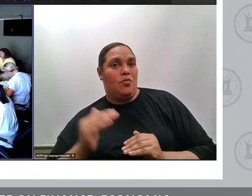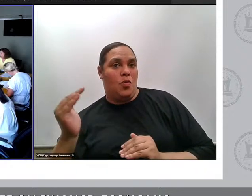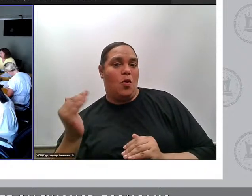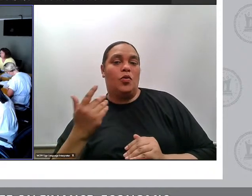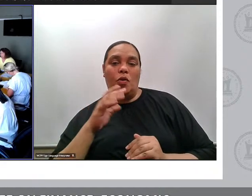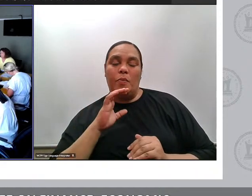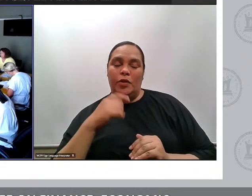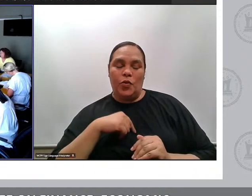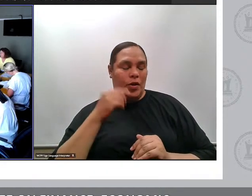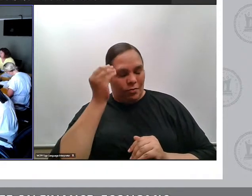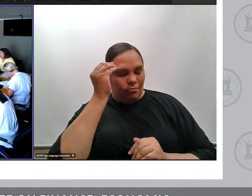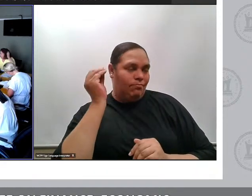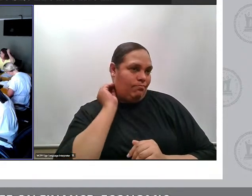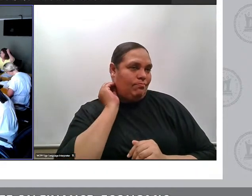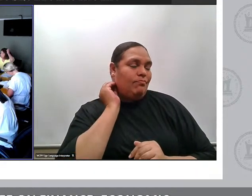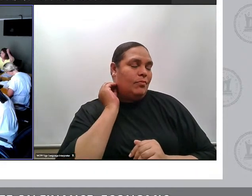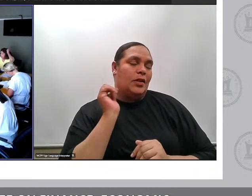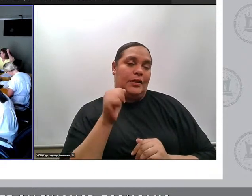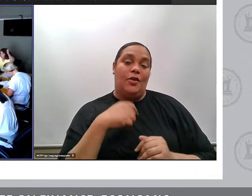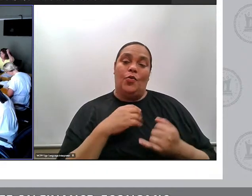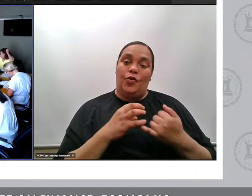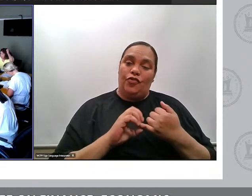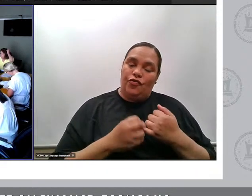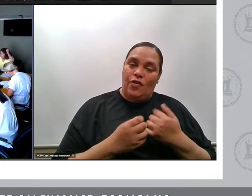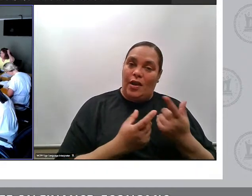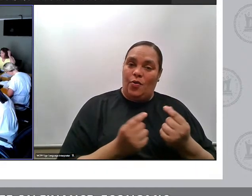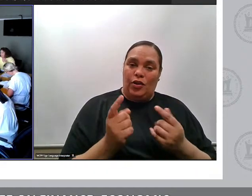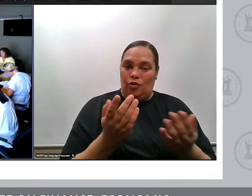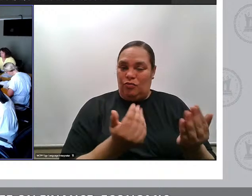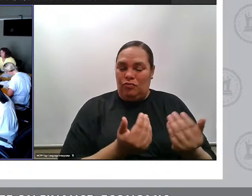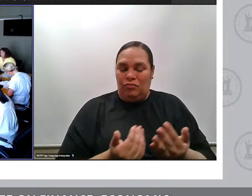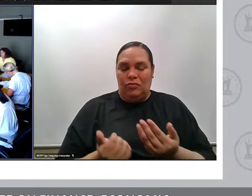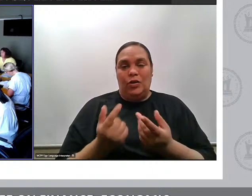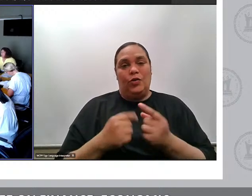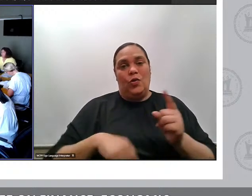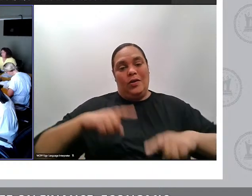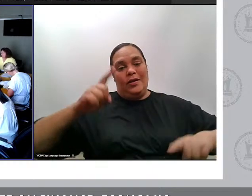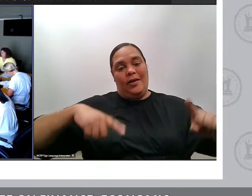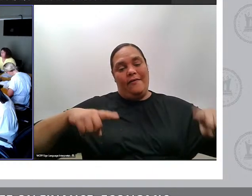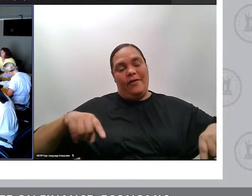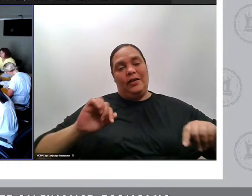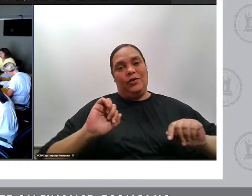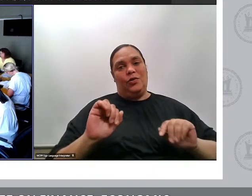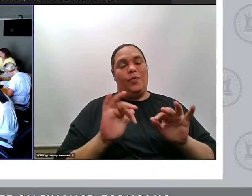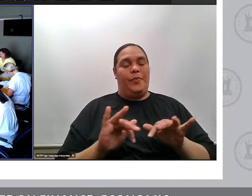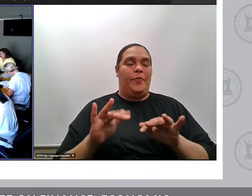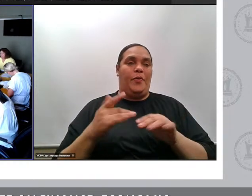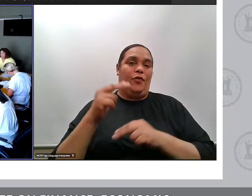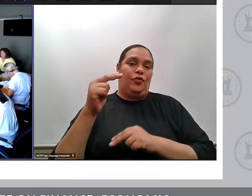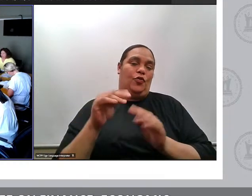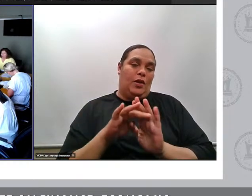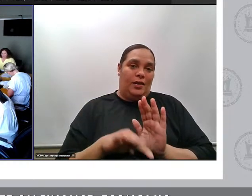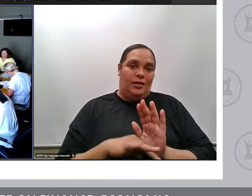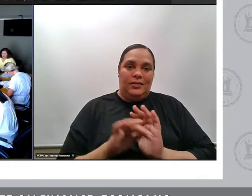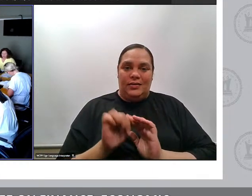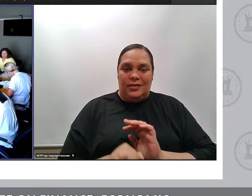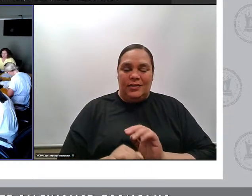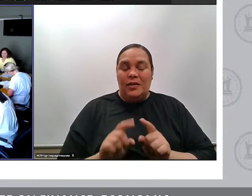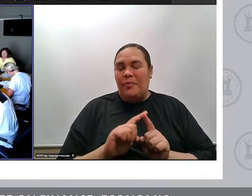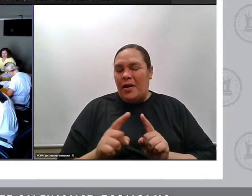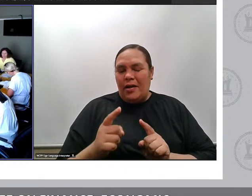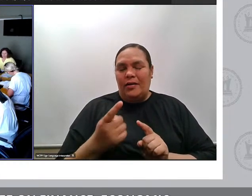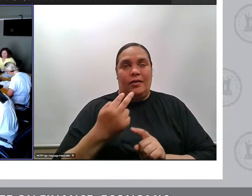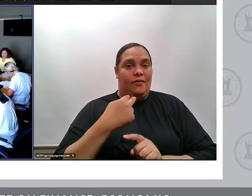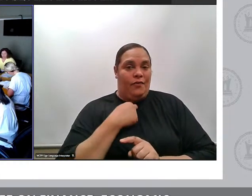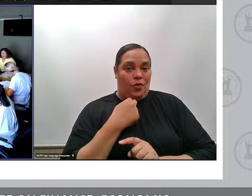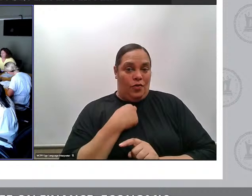are cognizant and we do try in terms of drawing out a diverse set of people for shortlisting.